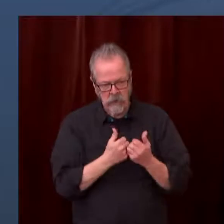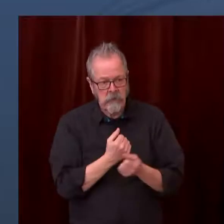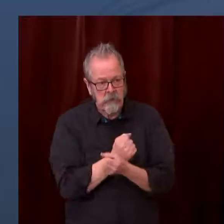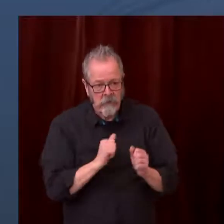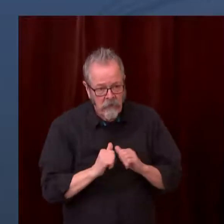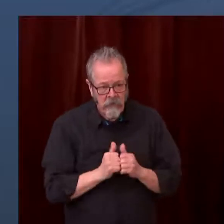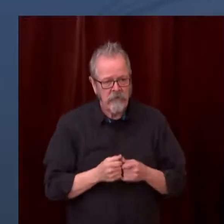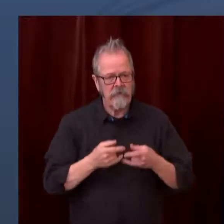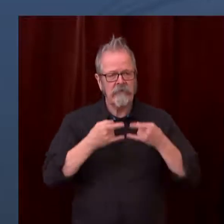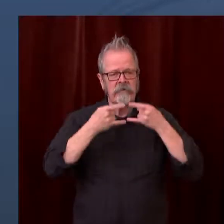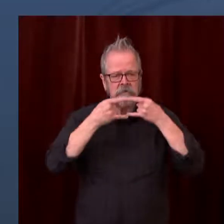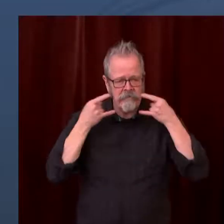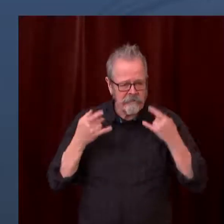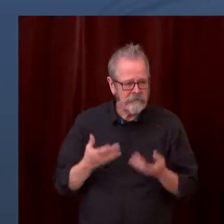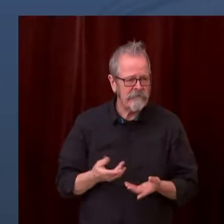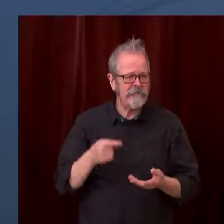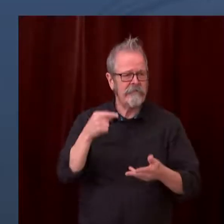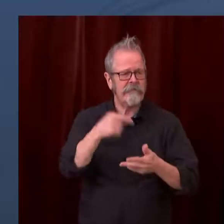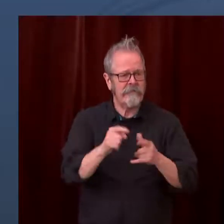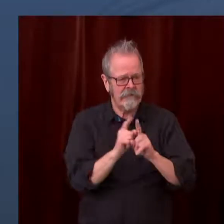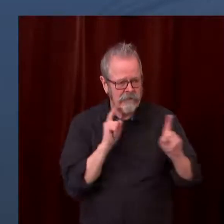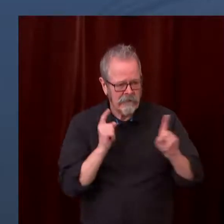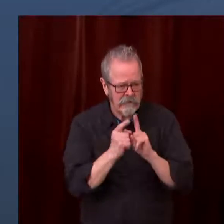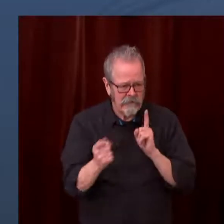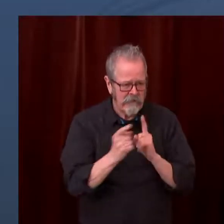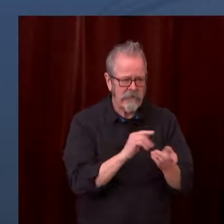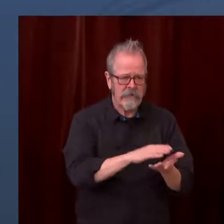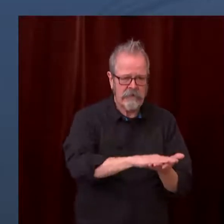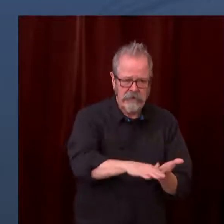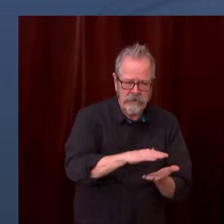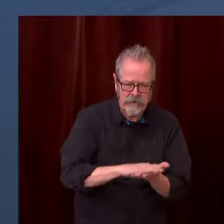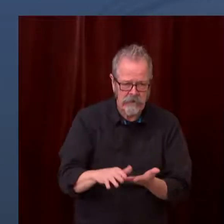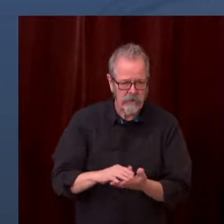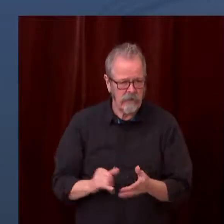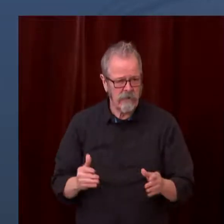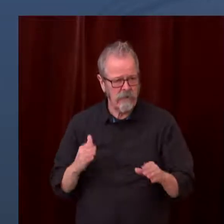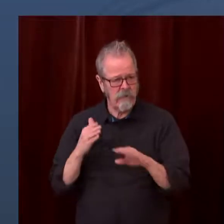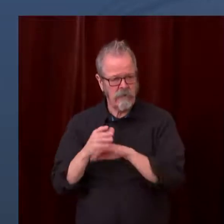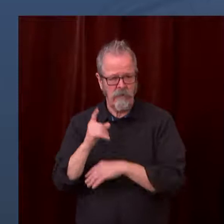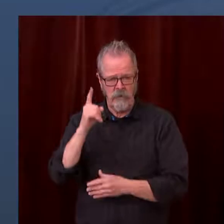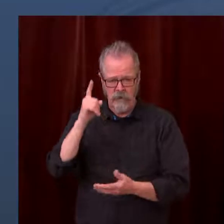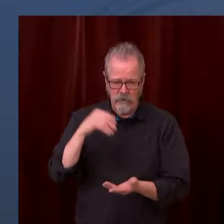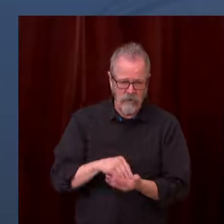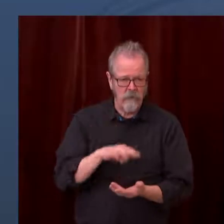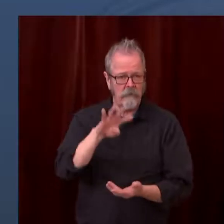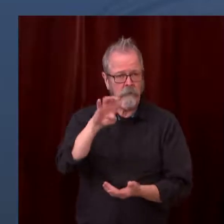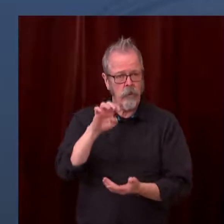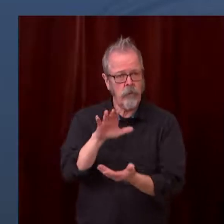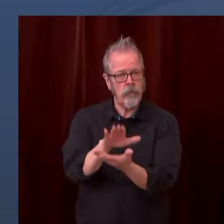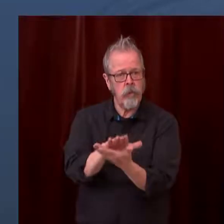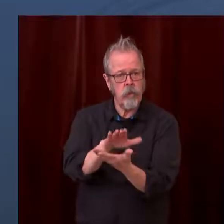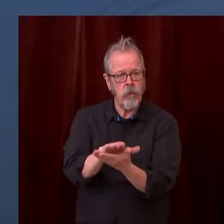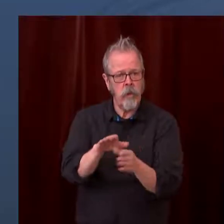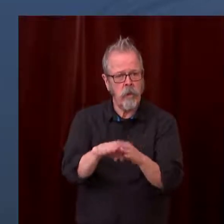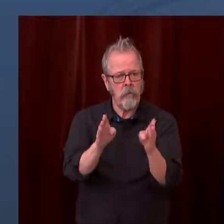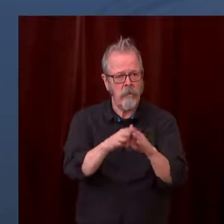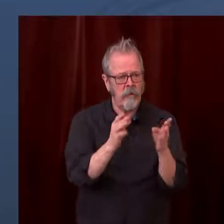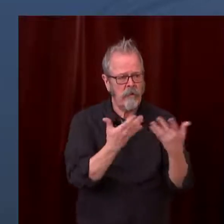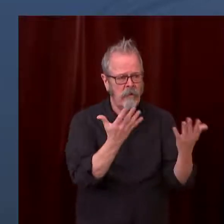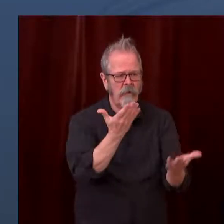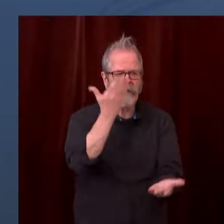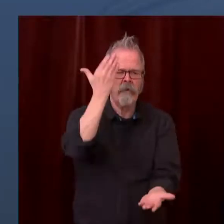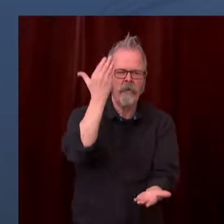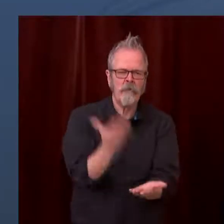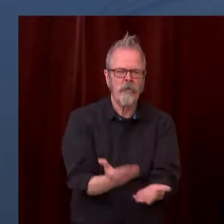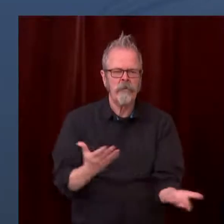over 1,400 schools doing that today with minimal, very minimal in-school transmission. In fact, to my knowledge,